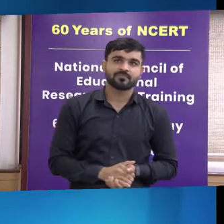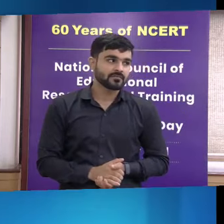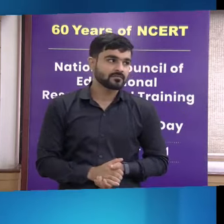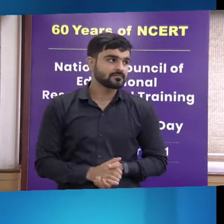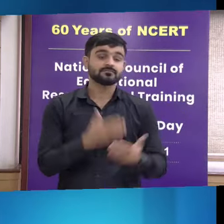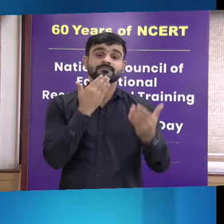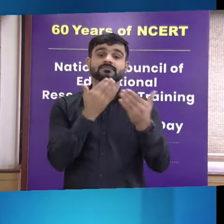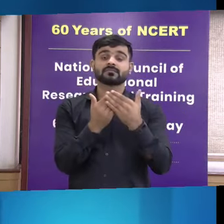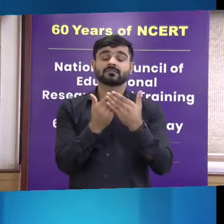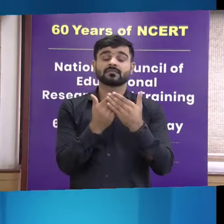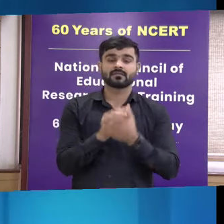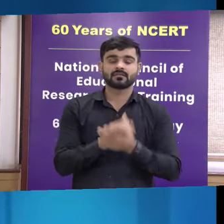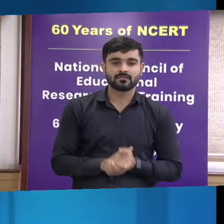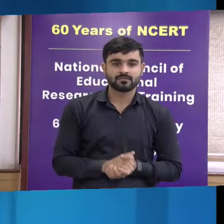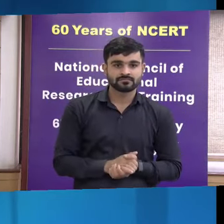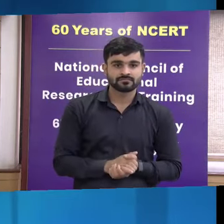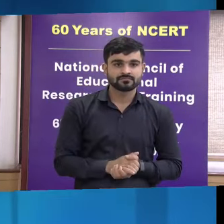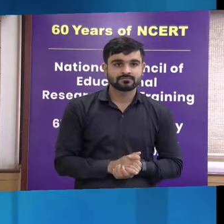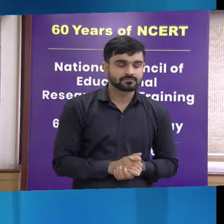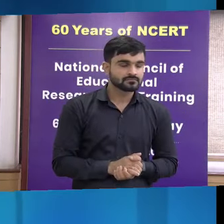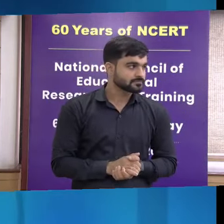Thank you.